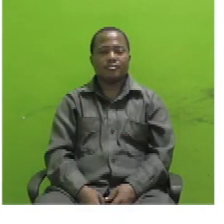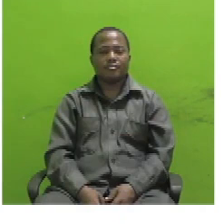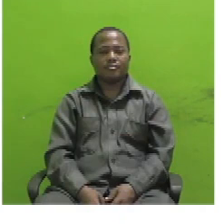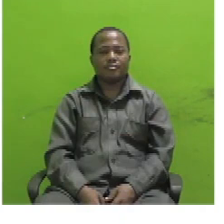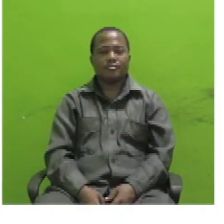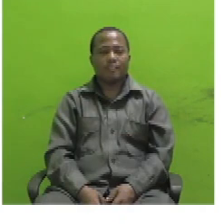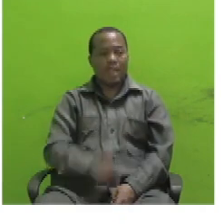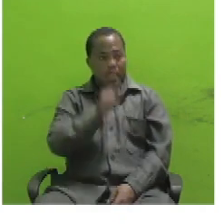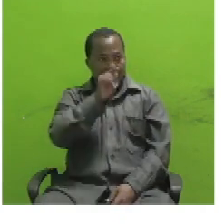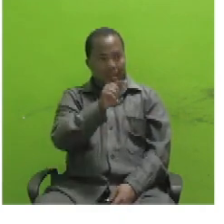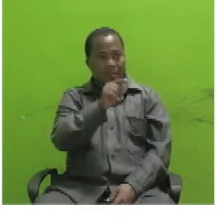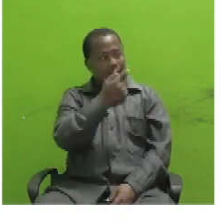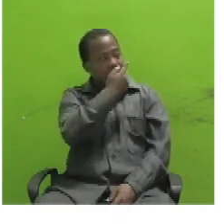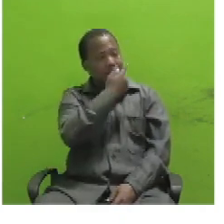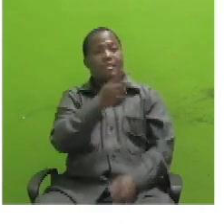It is